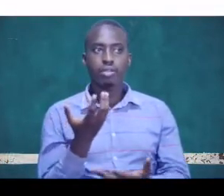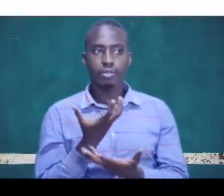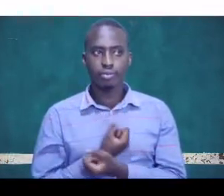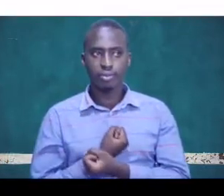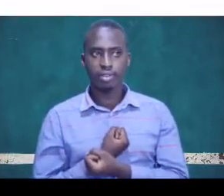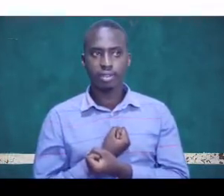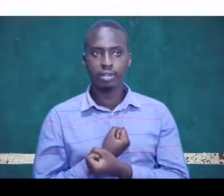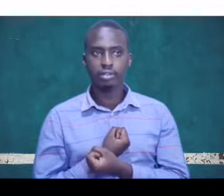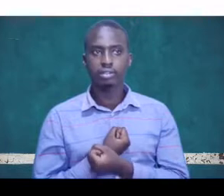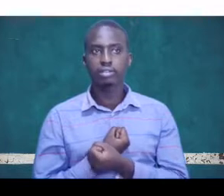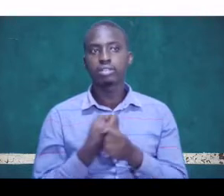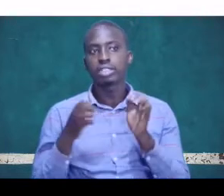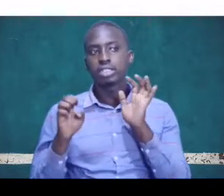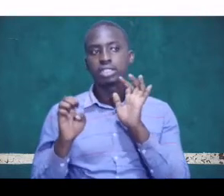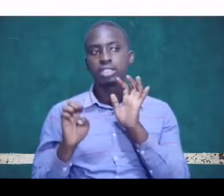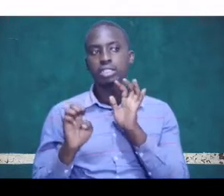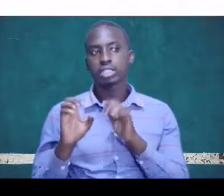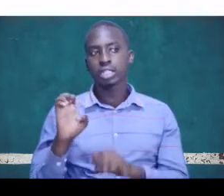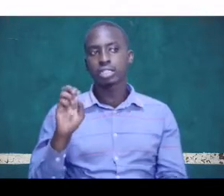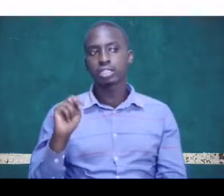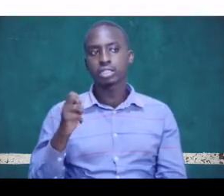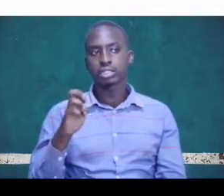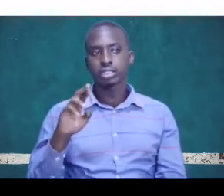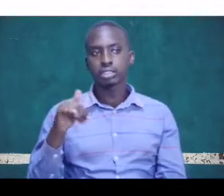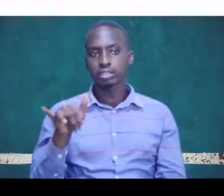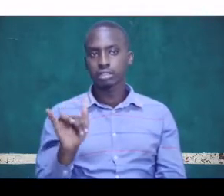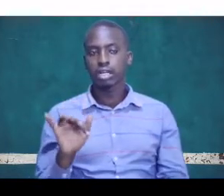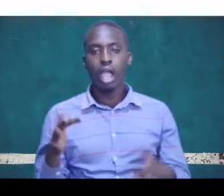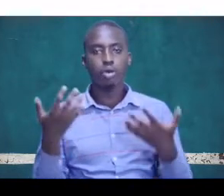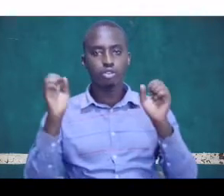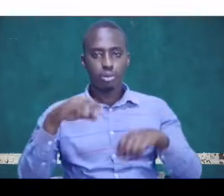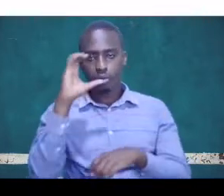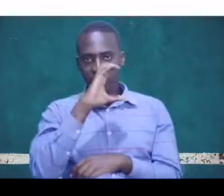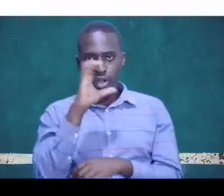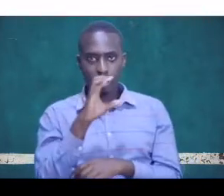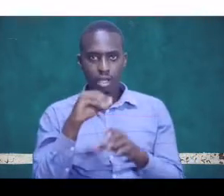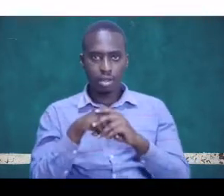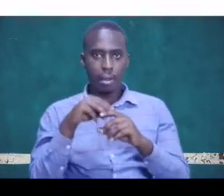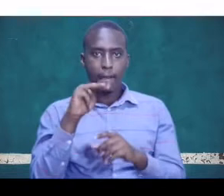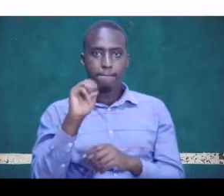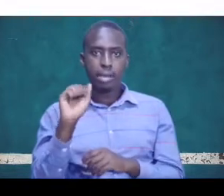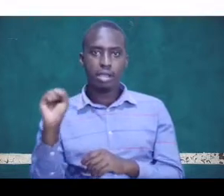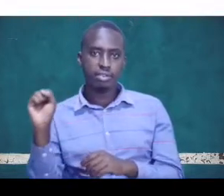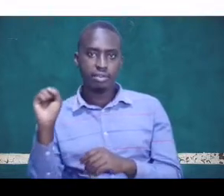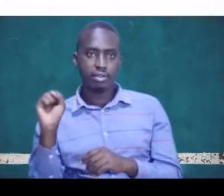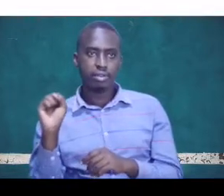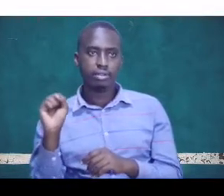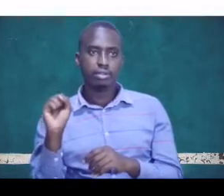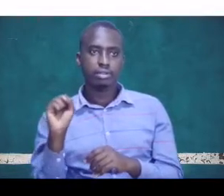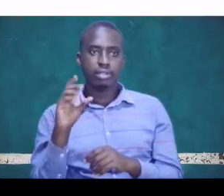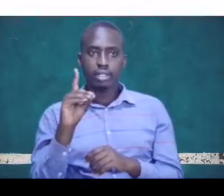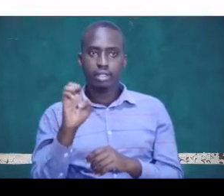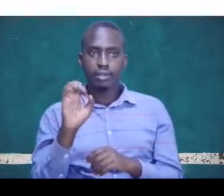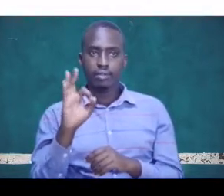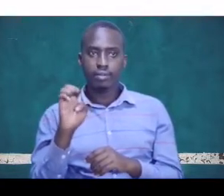the energy released during the nuclear fission. How do you calculate the mass defect and the energy